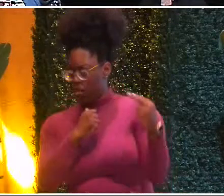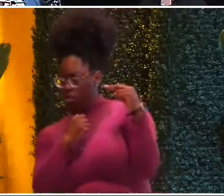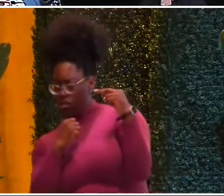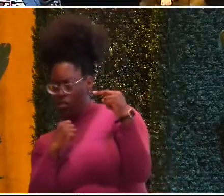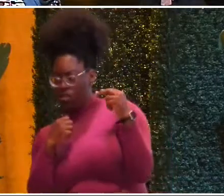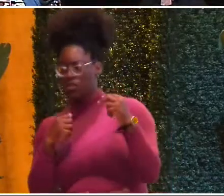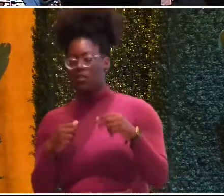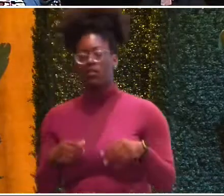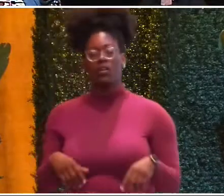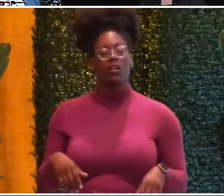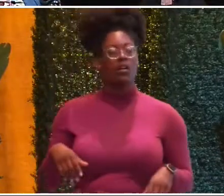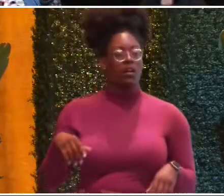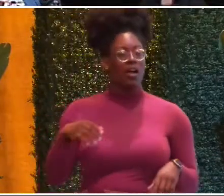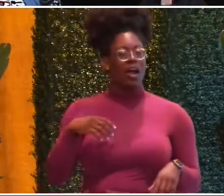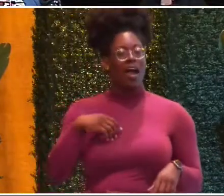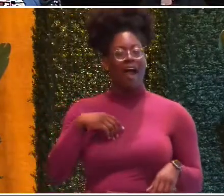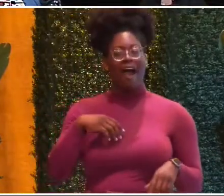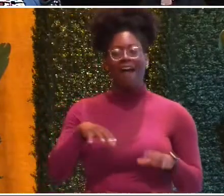before she knew I was queer.